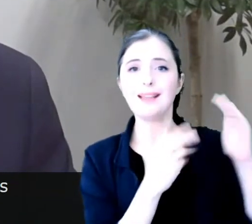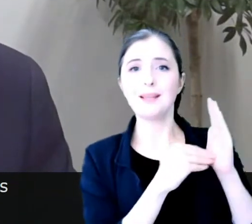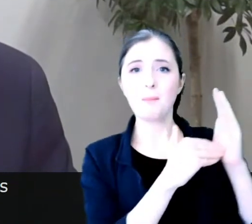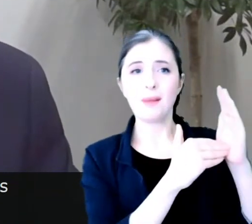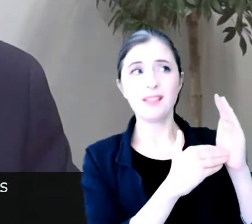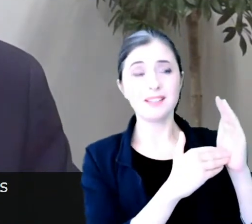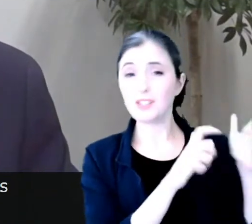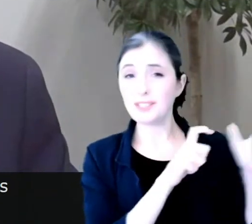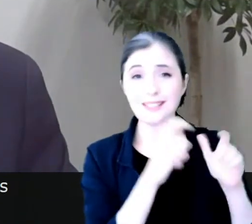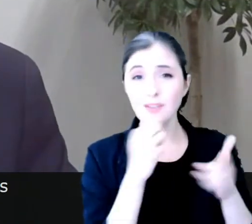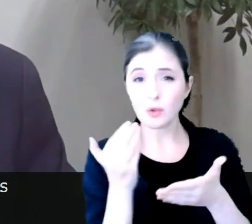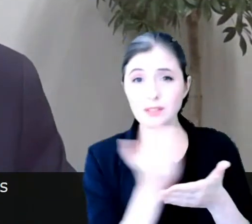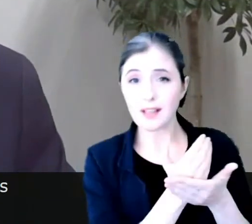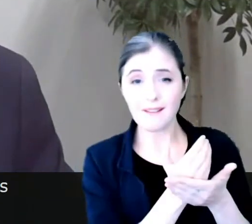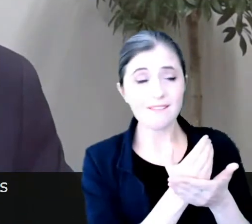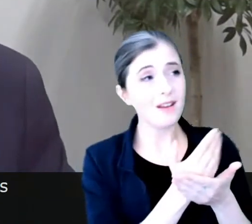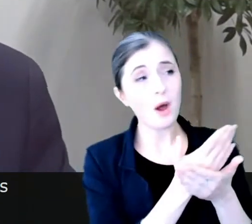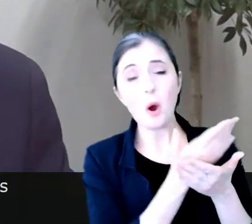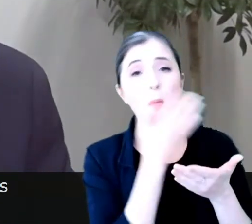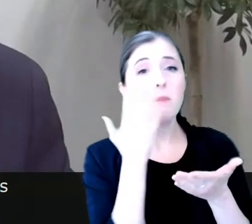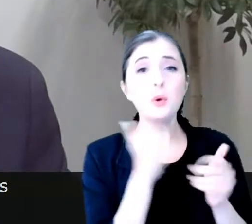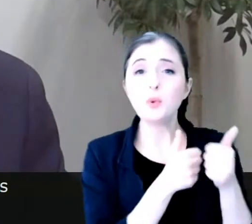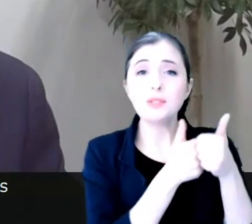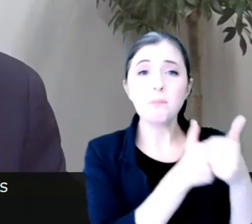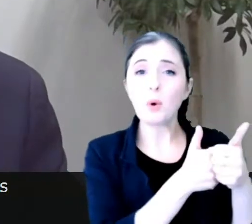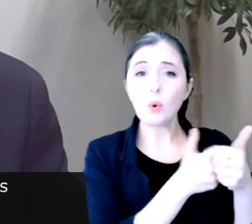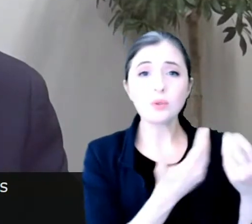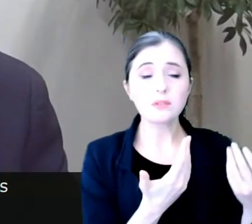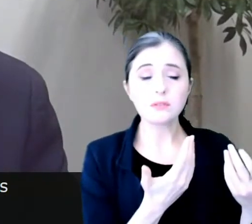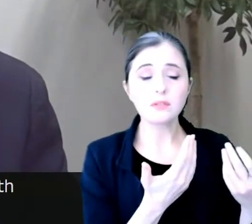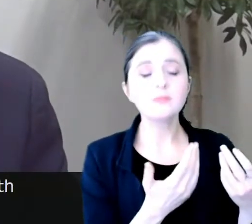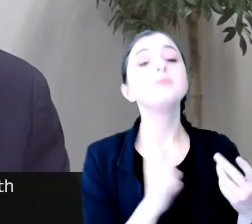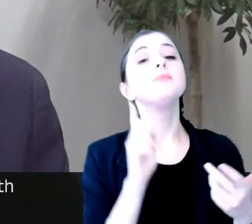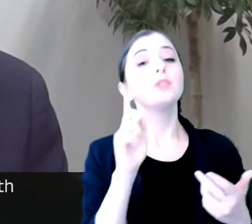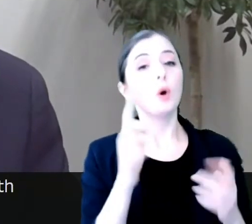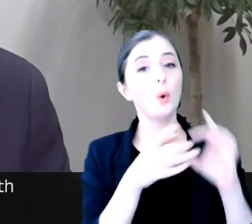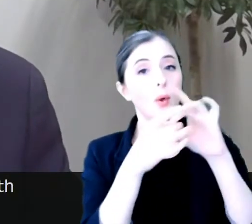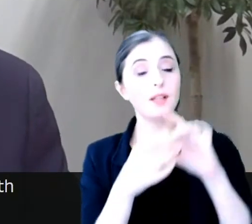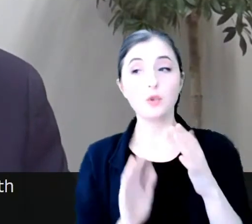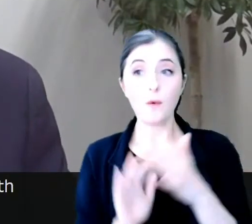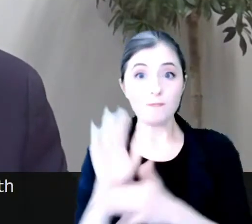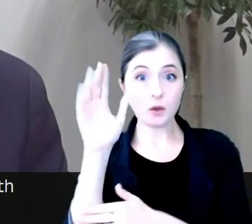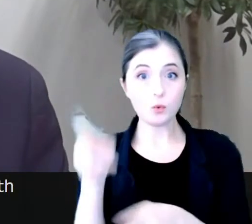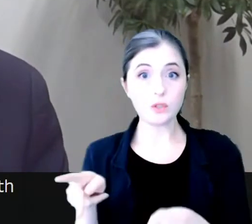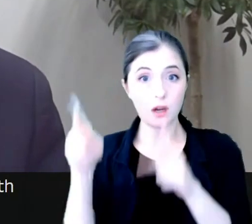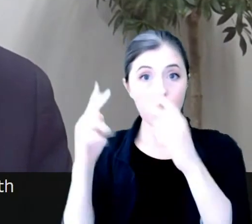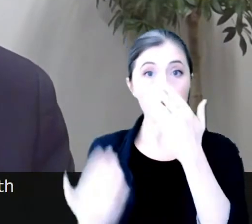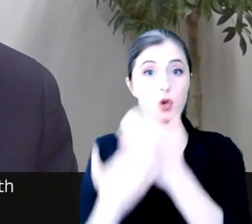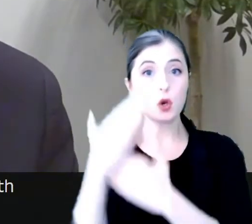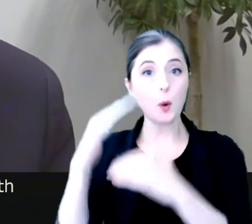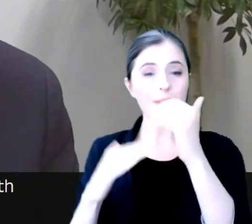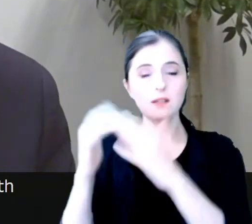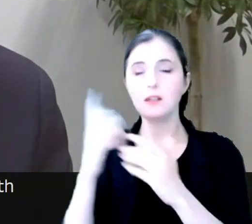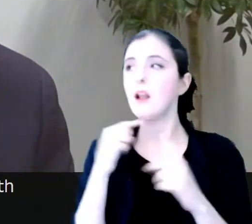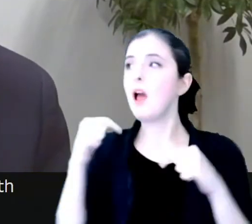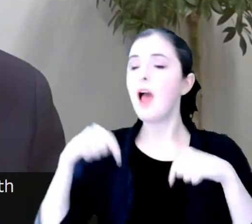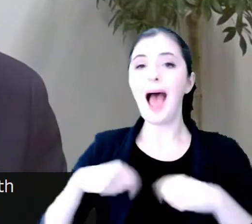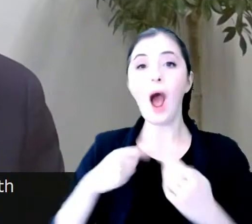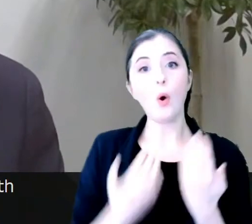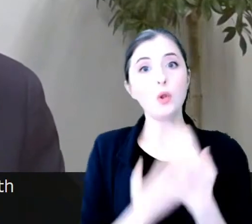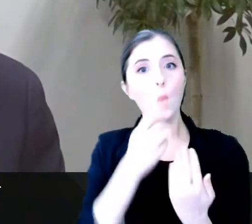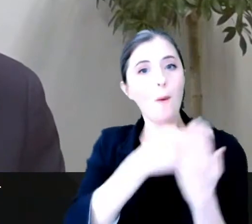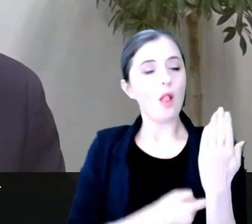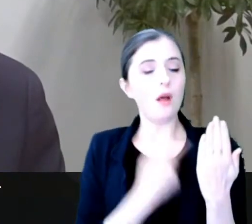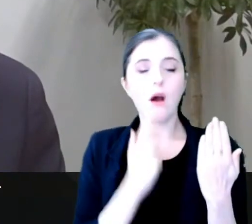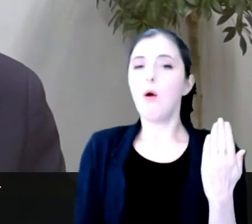the government. In relation to new build, the good news is we have world-leading policies to make sure every new build, tall